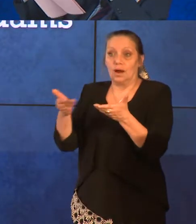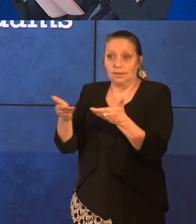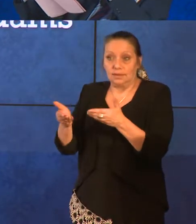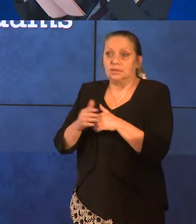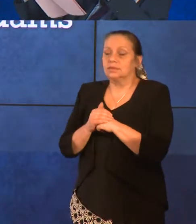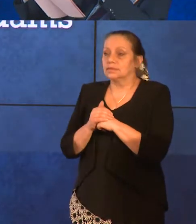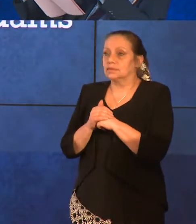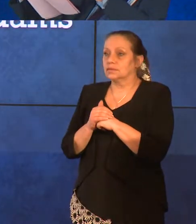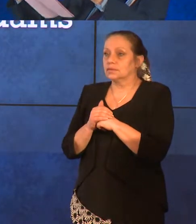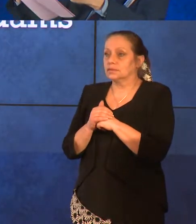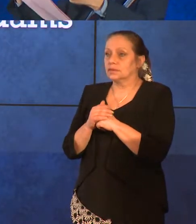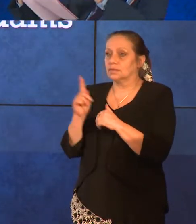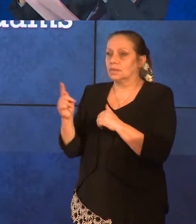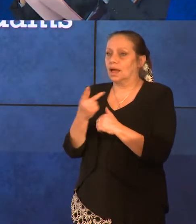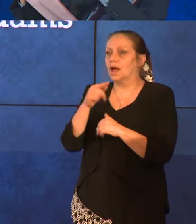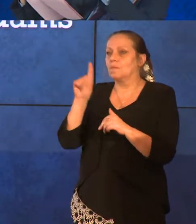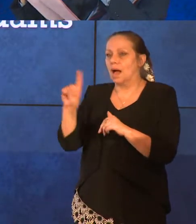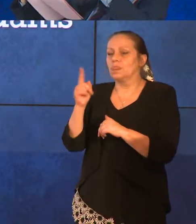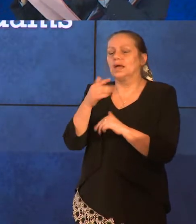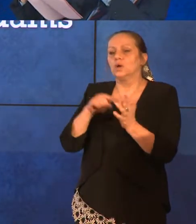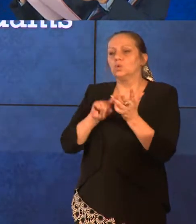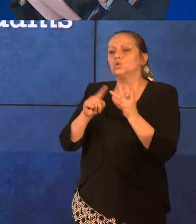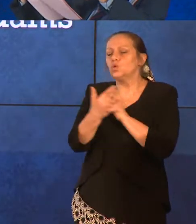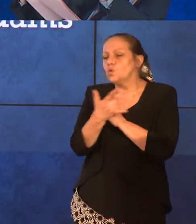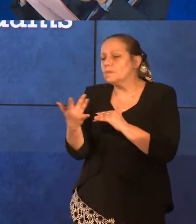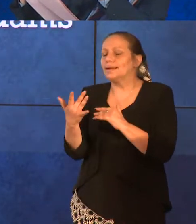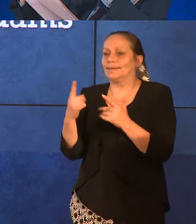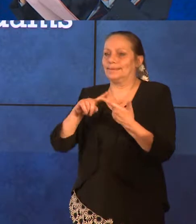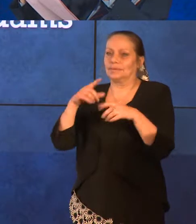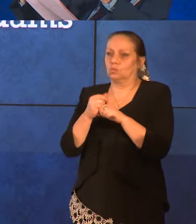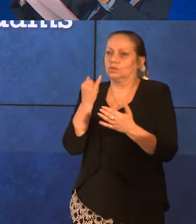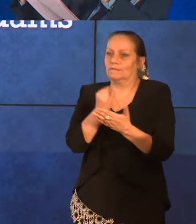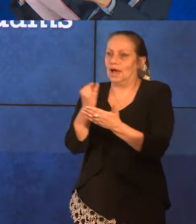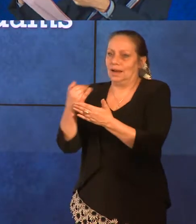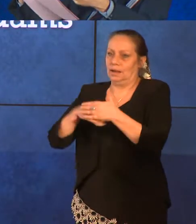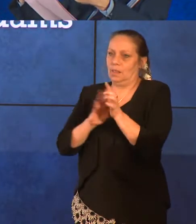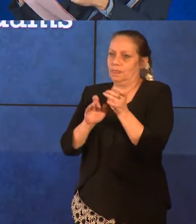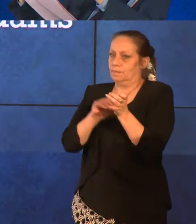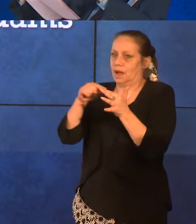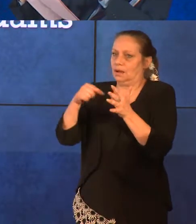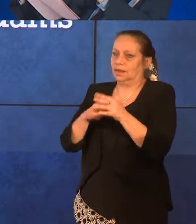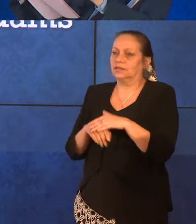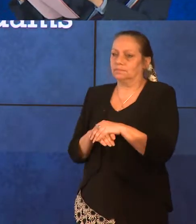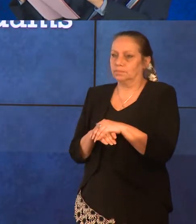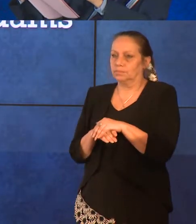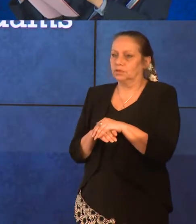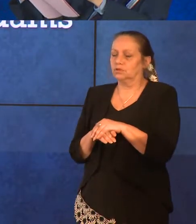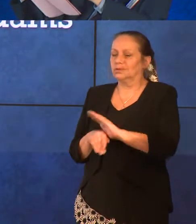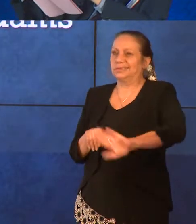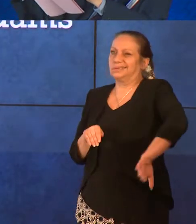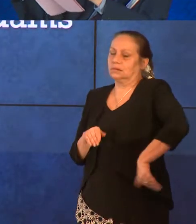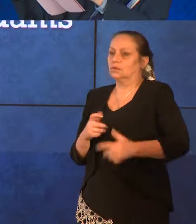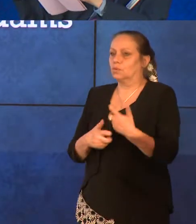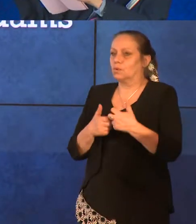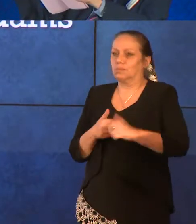someone who there's too many examples of market failure for us to ignore this problem, and there needs to be